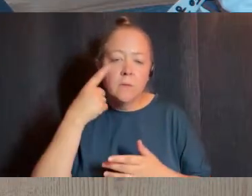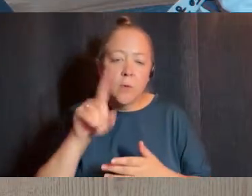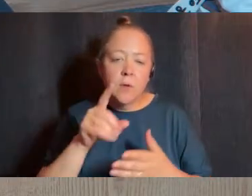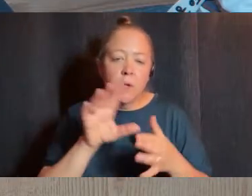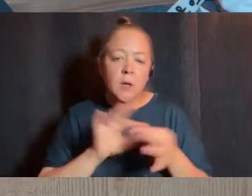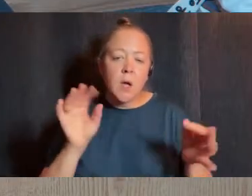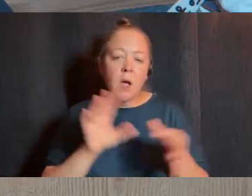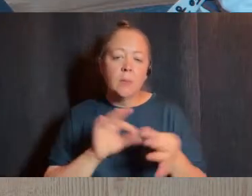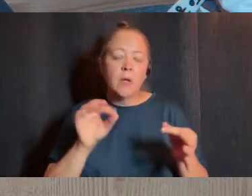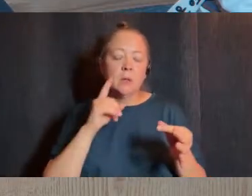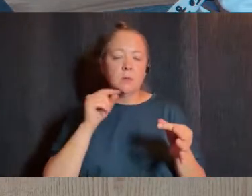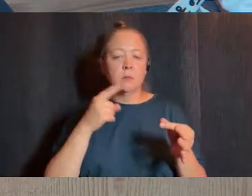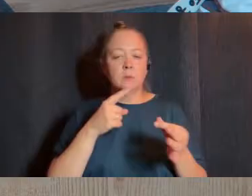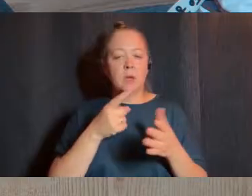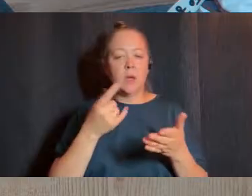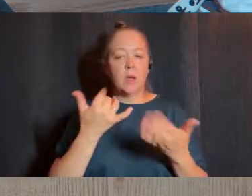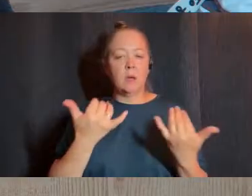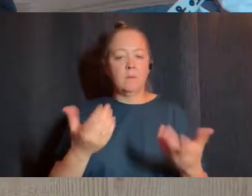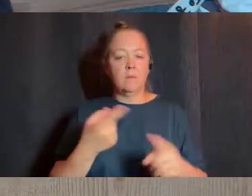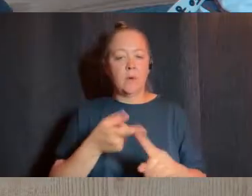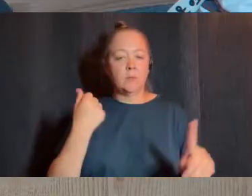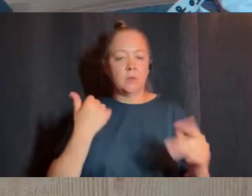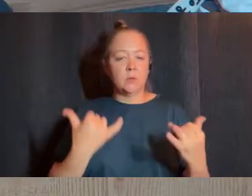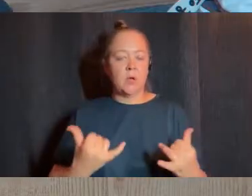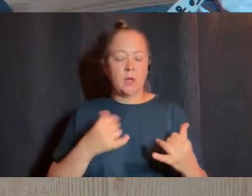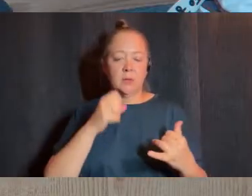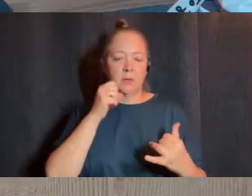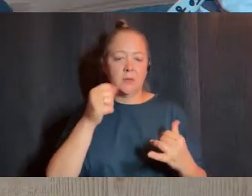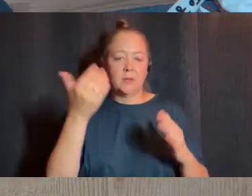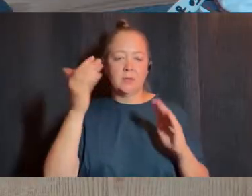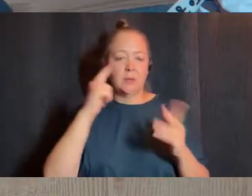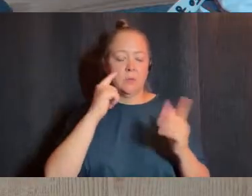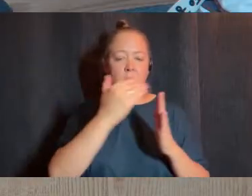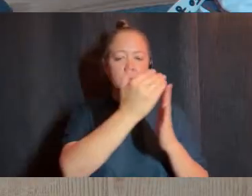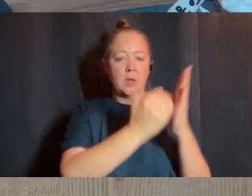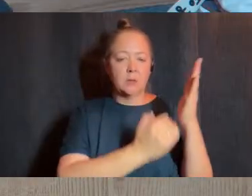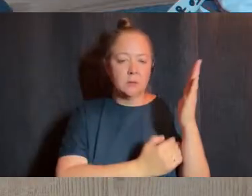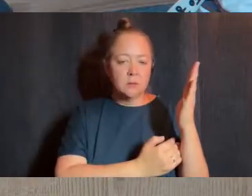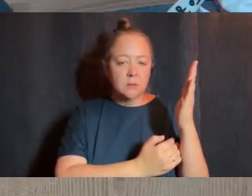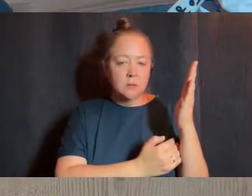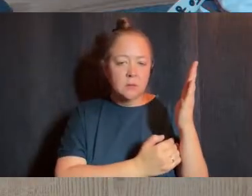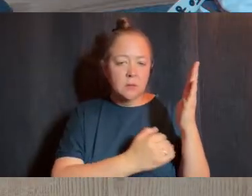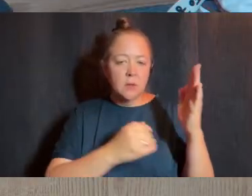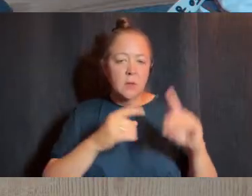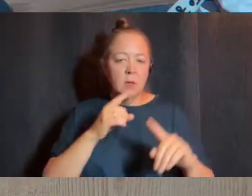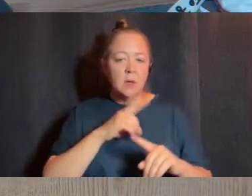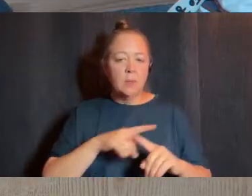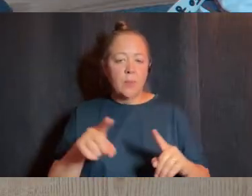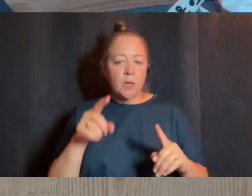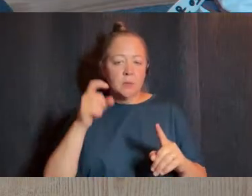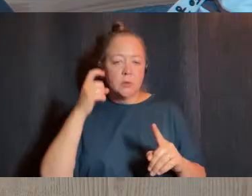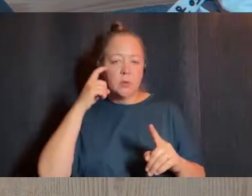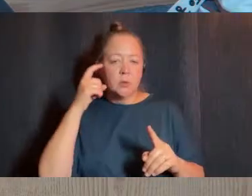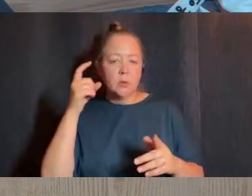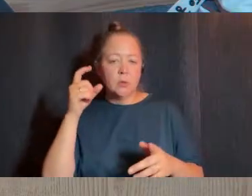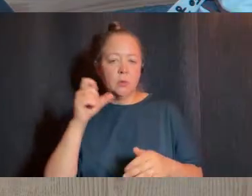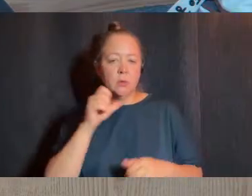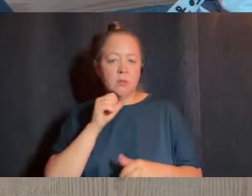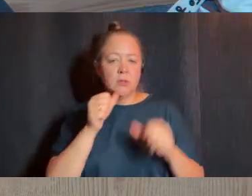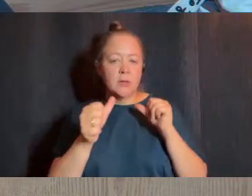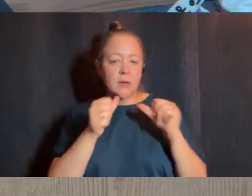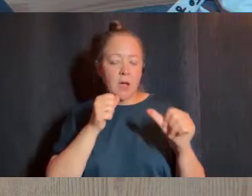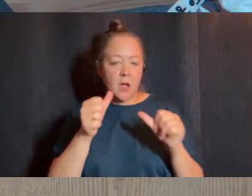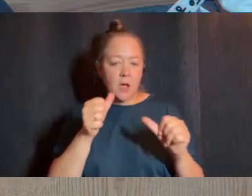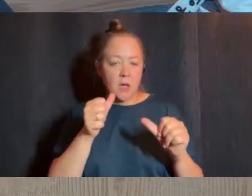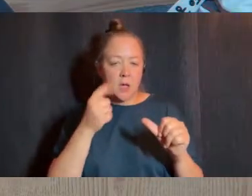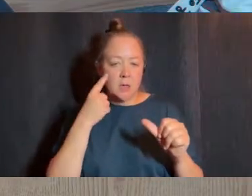The town deserves leaders who can recognize harm when it is named for them, rather than to deny and try to excuse their way around it, and who choose to